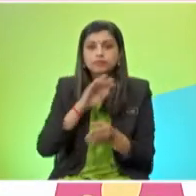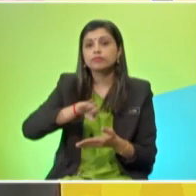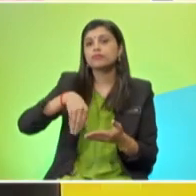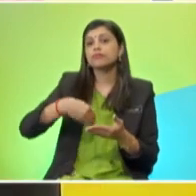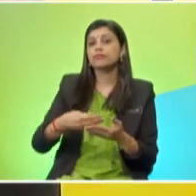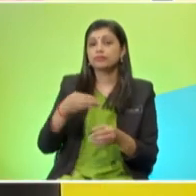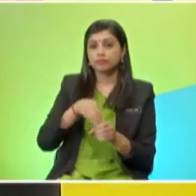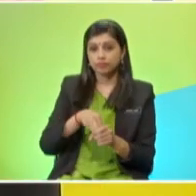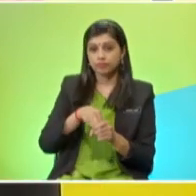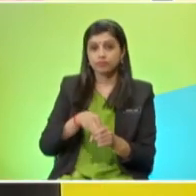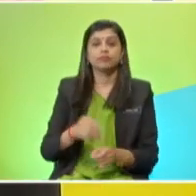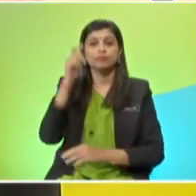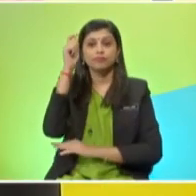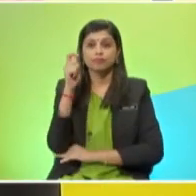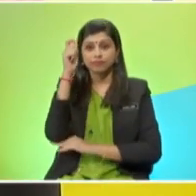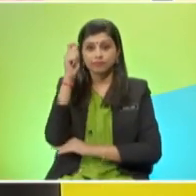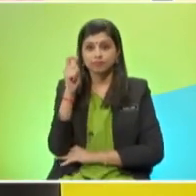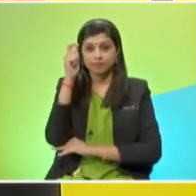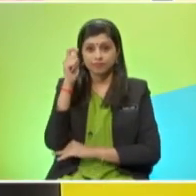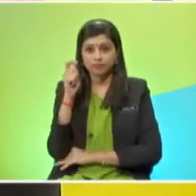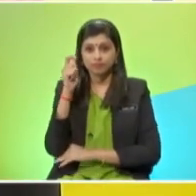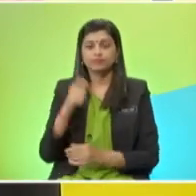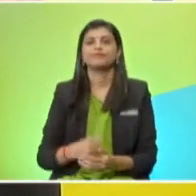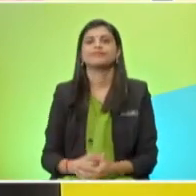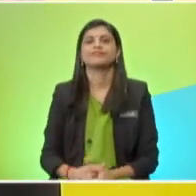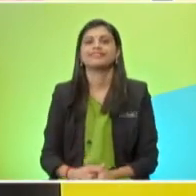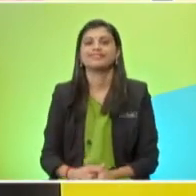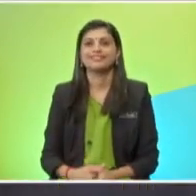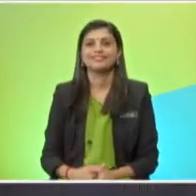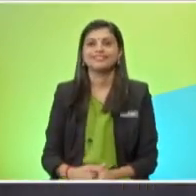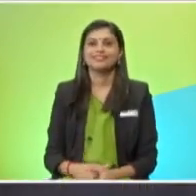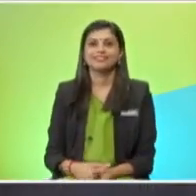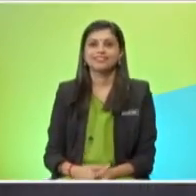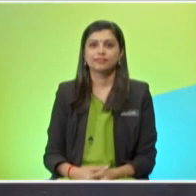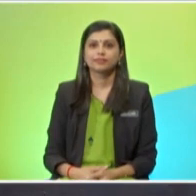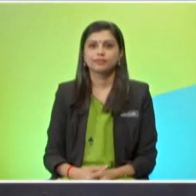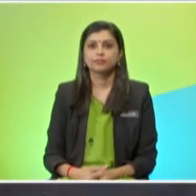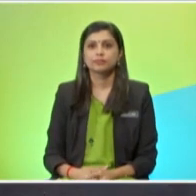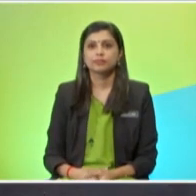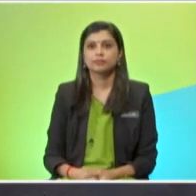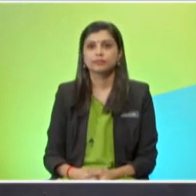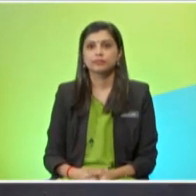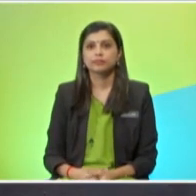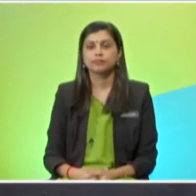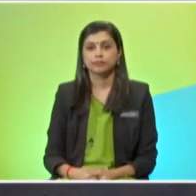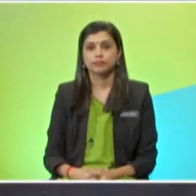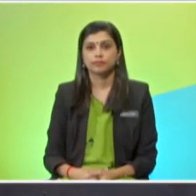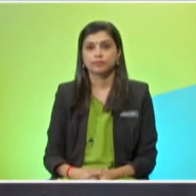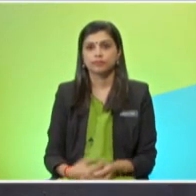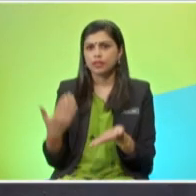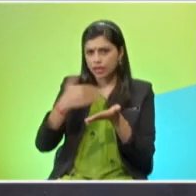do all this, bathroom is the place. Okay. Let's sing again.